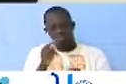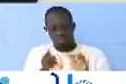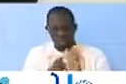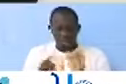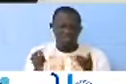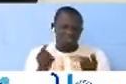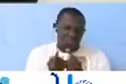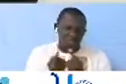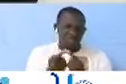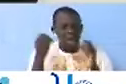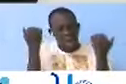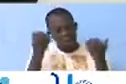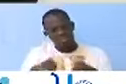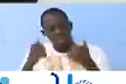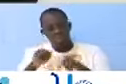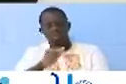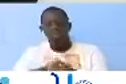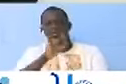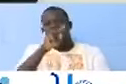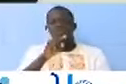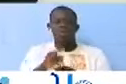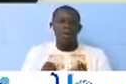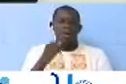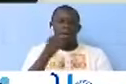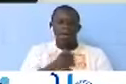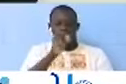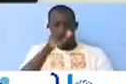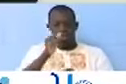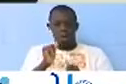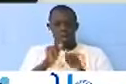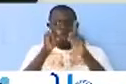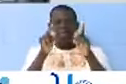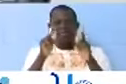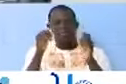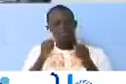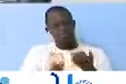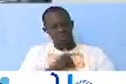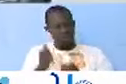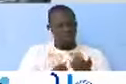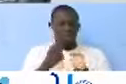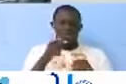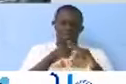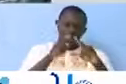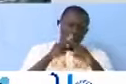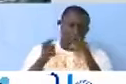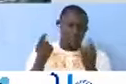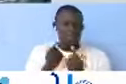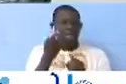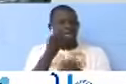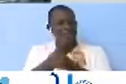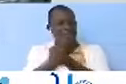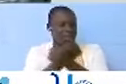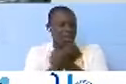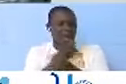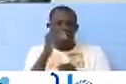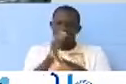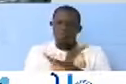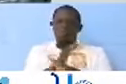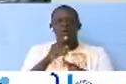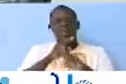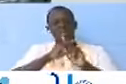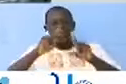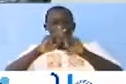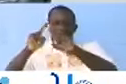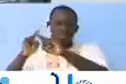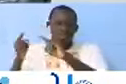you experienced at the NIA, what impact this has had on your life? Silam fa isa fo no nye ila muto me alon ko ni